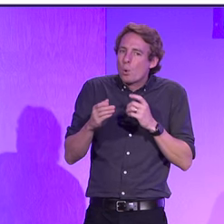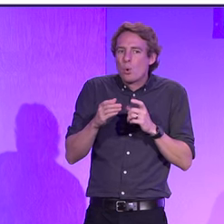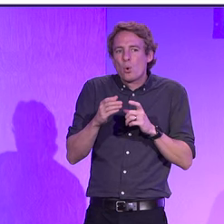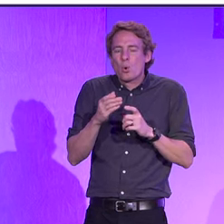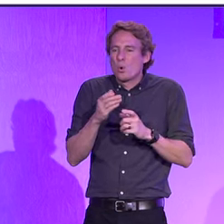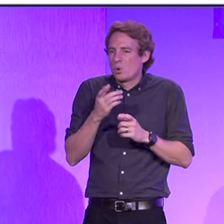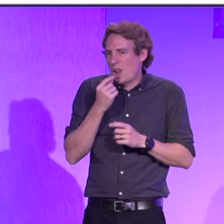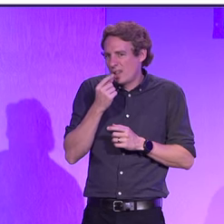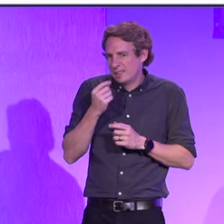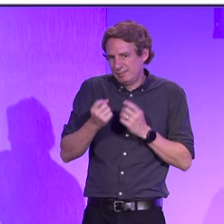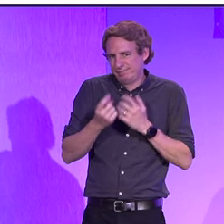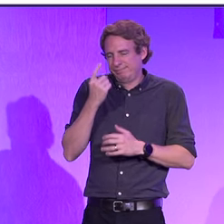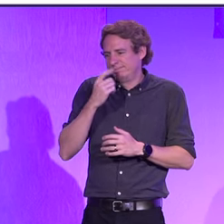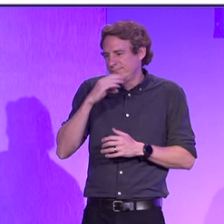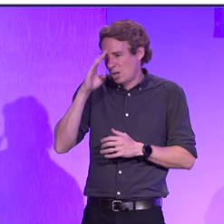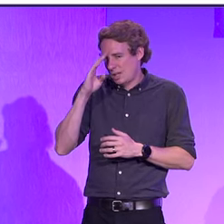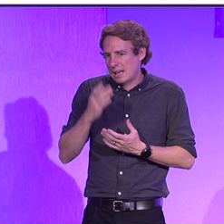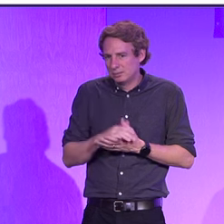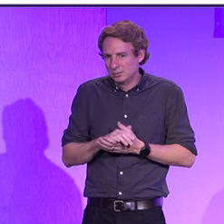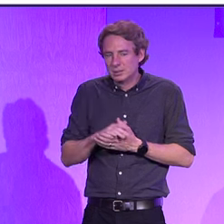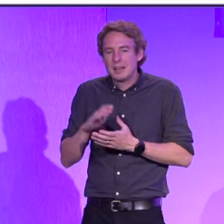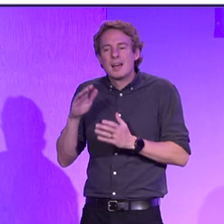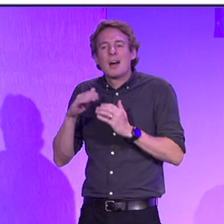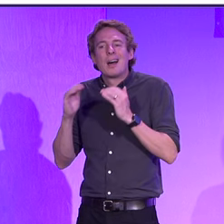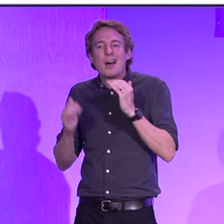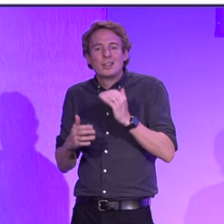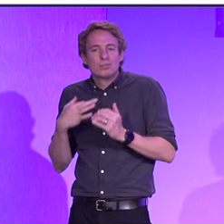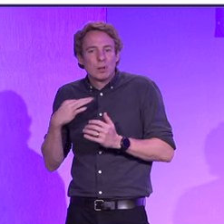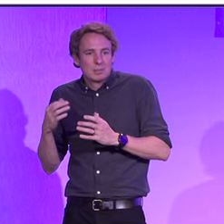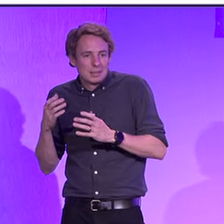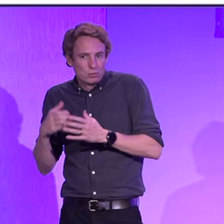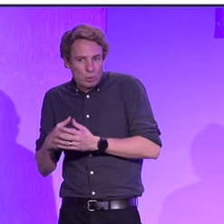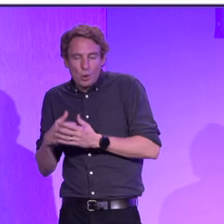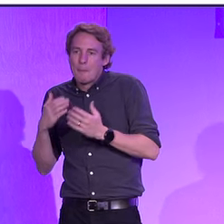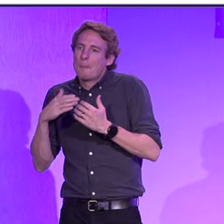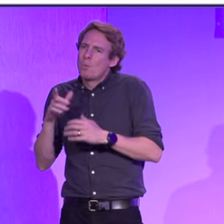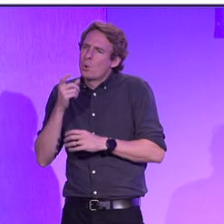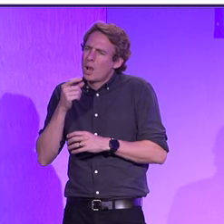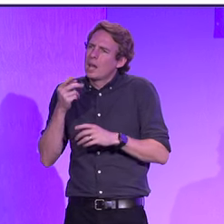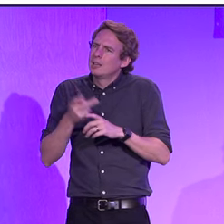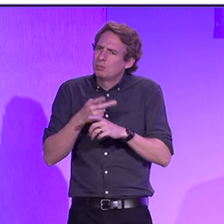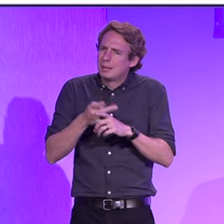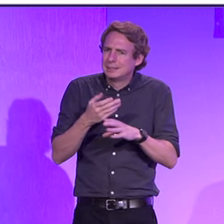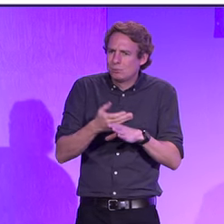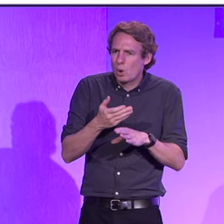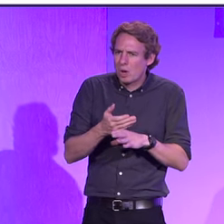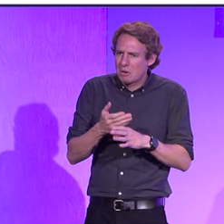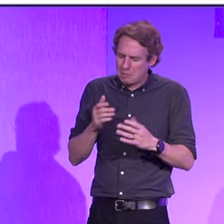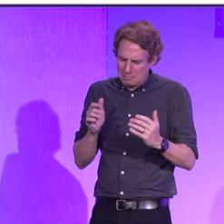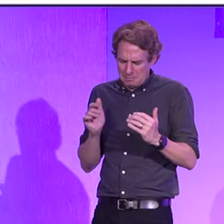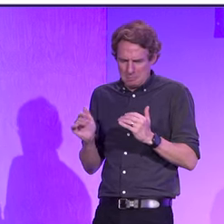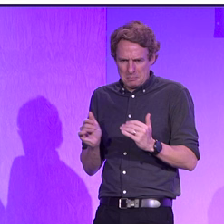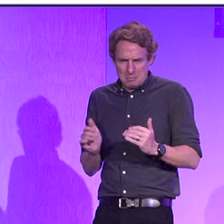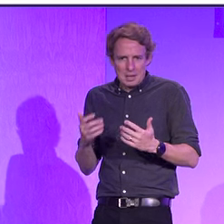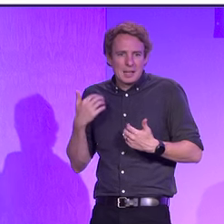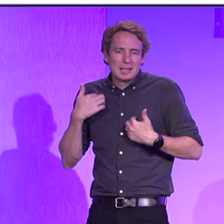the burnout, and the underrepresented groups are more likely to take on repetitive work. So it was kind of interesting to see those